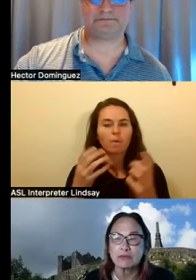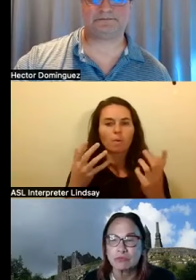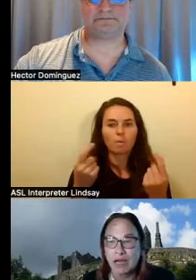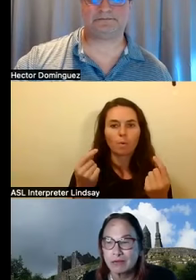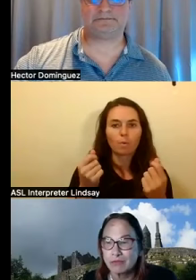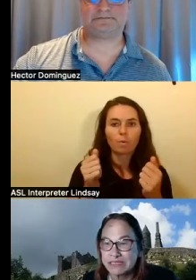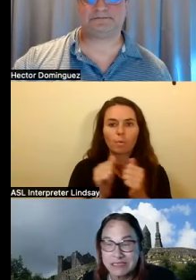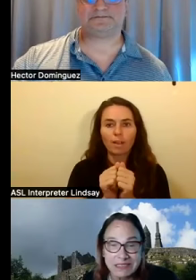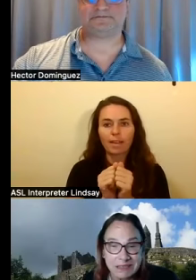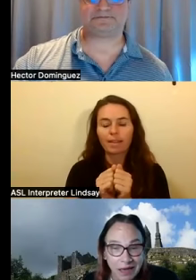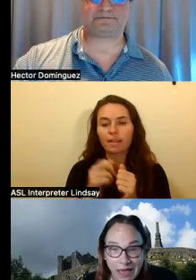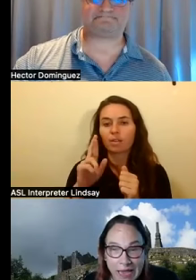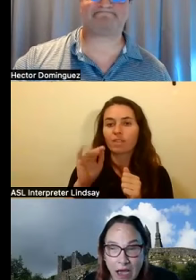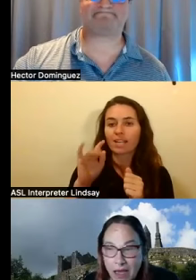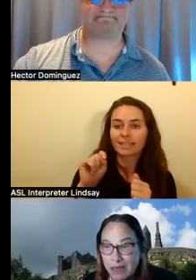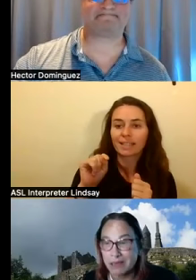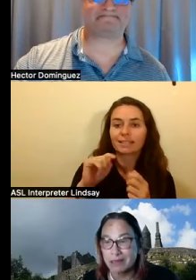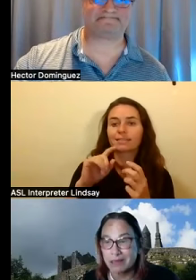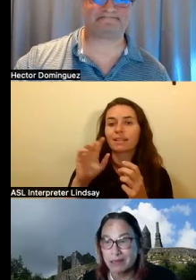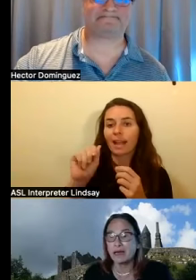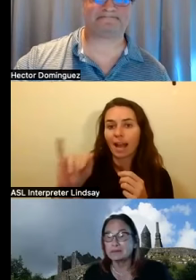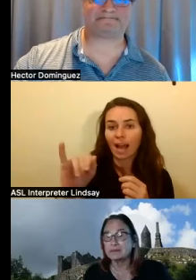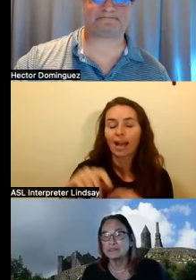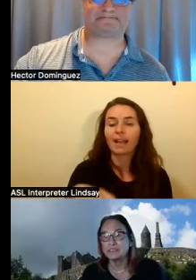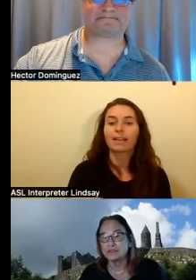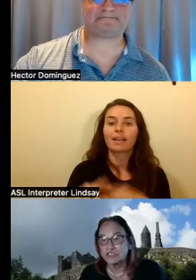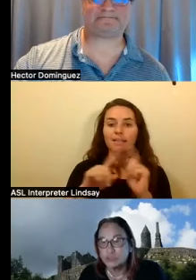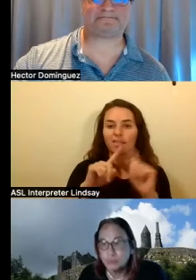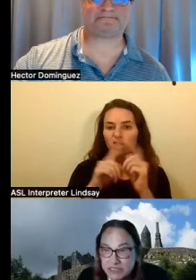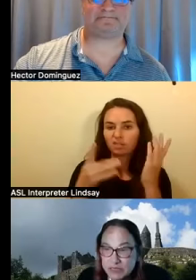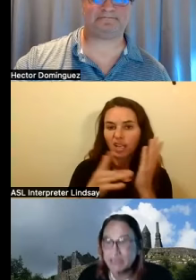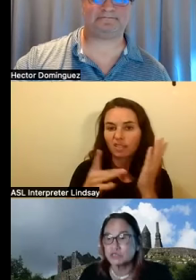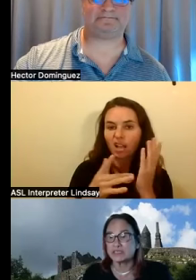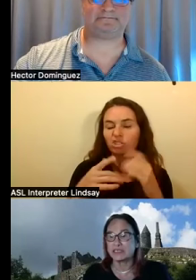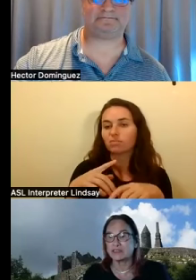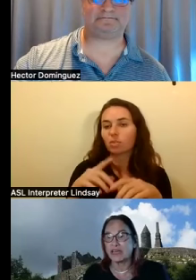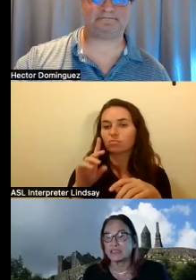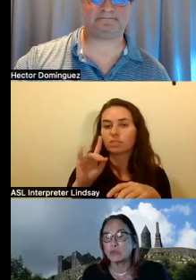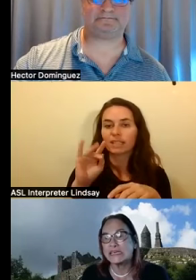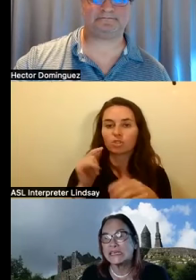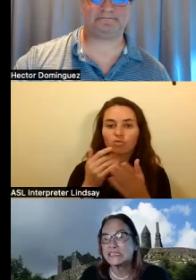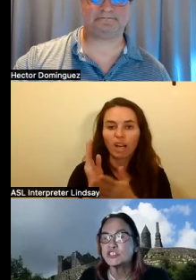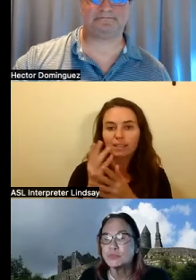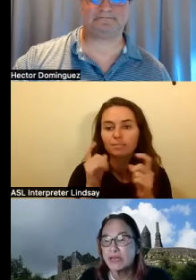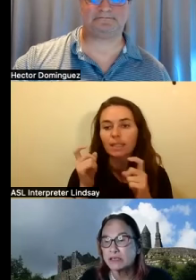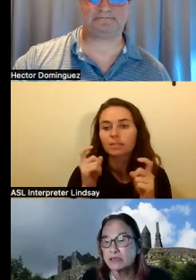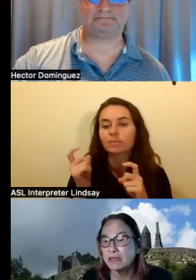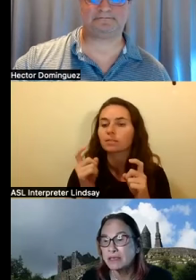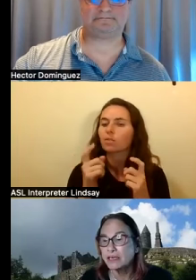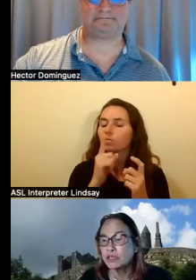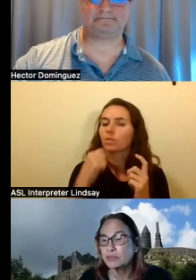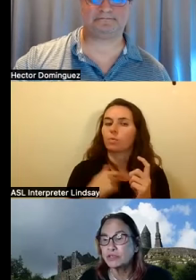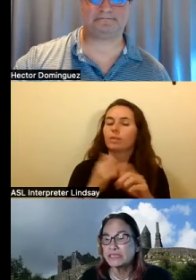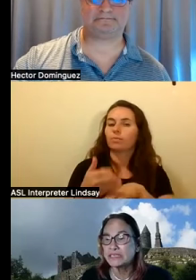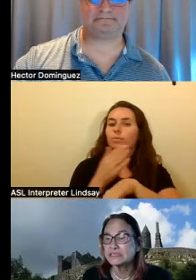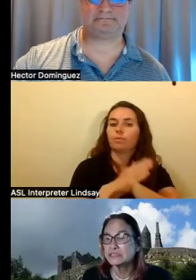tech, racist AI, and, you know, digital rights management, and the fact that we need to do better in